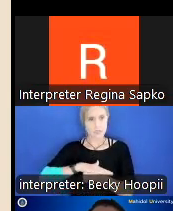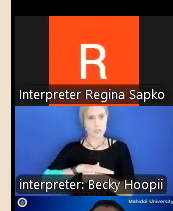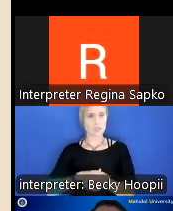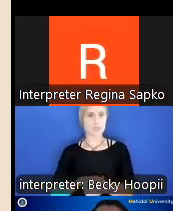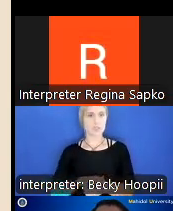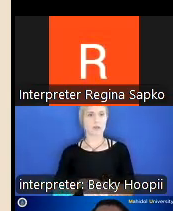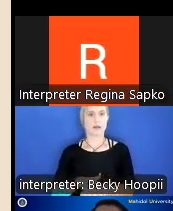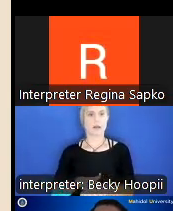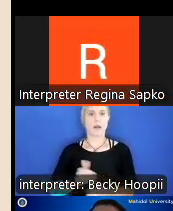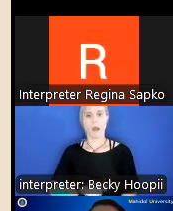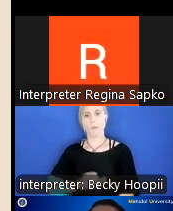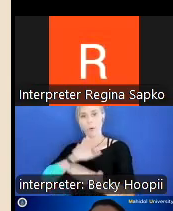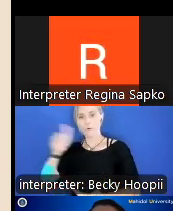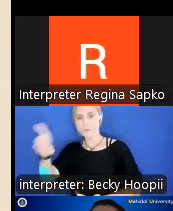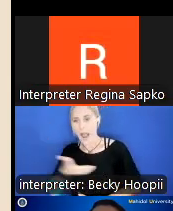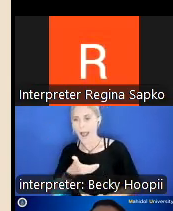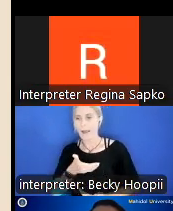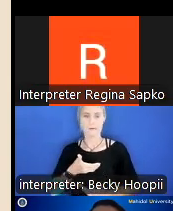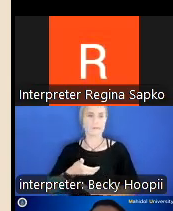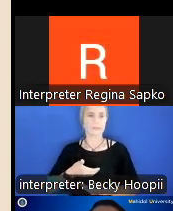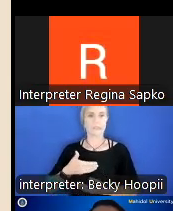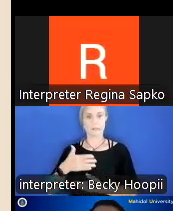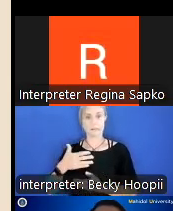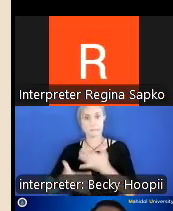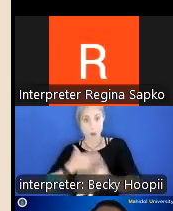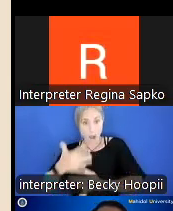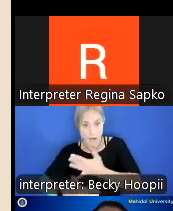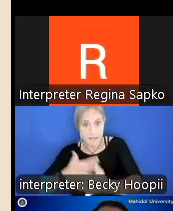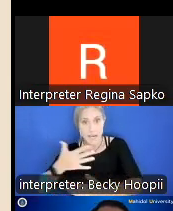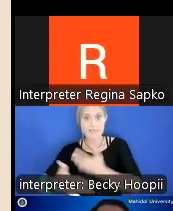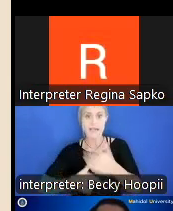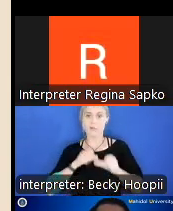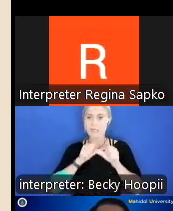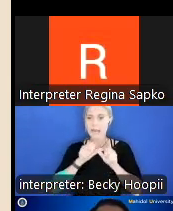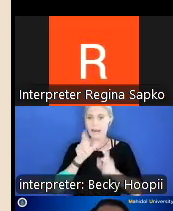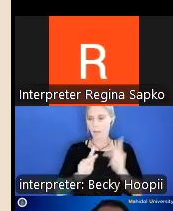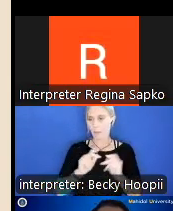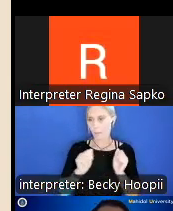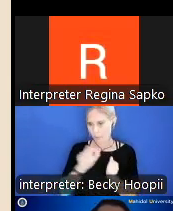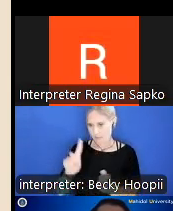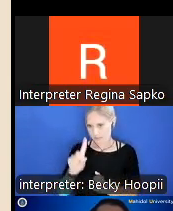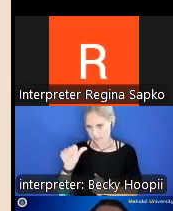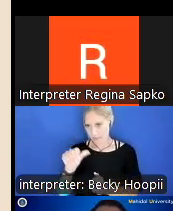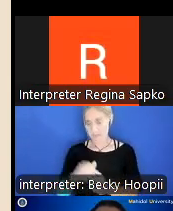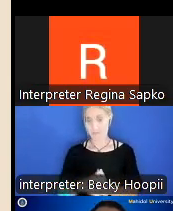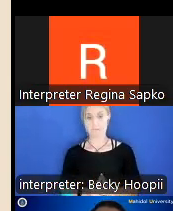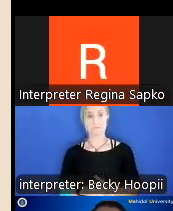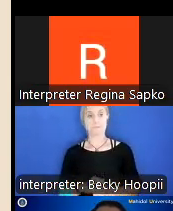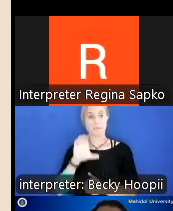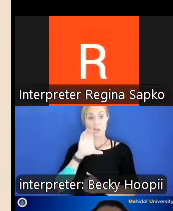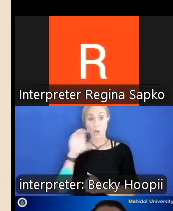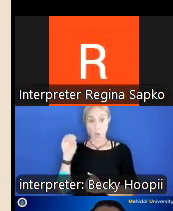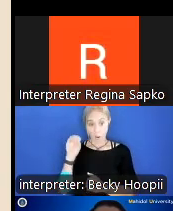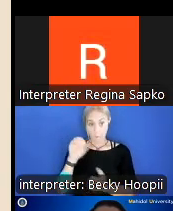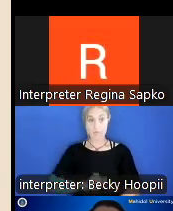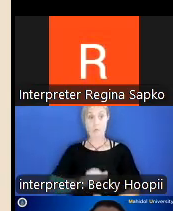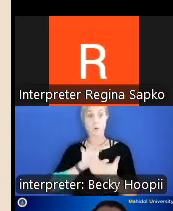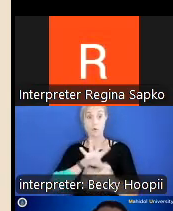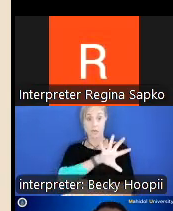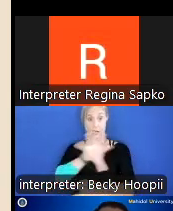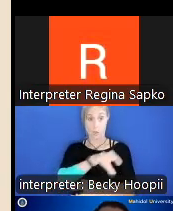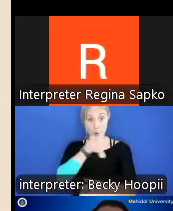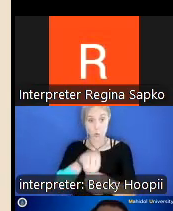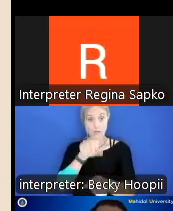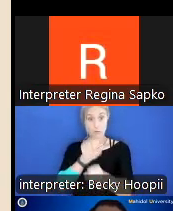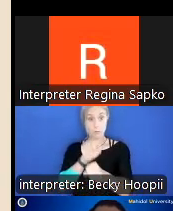onboarding, and retaining employer with disability. The company approach inclusive employment in